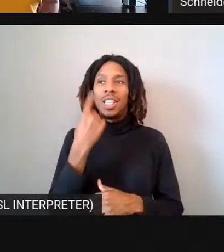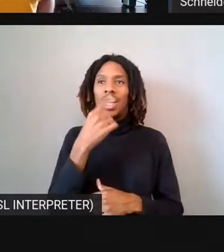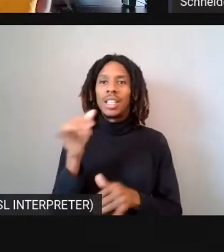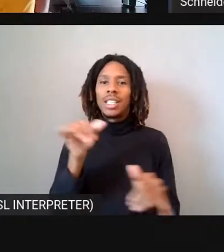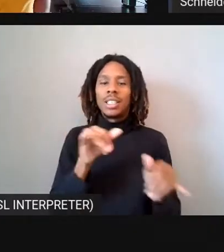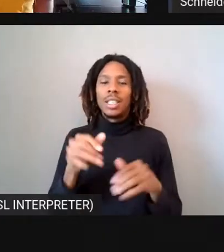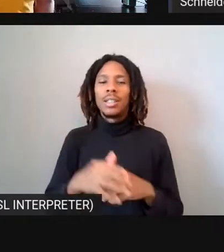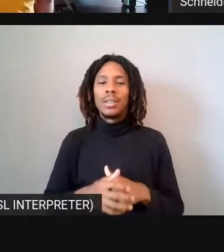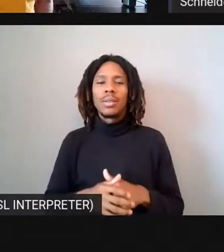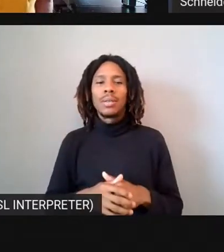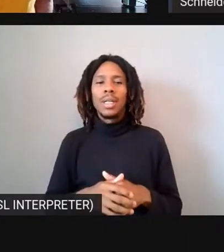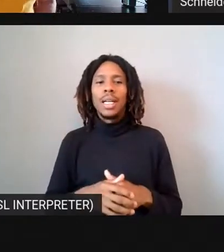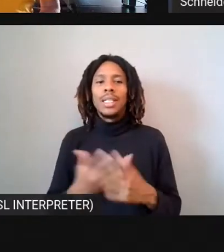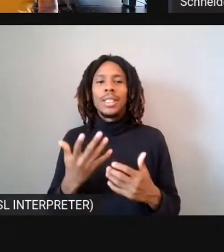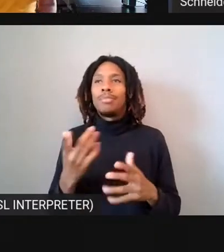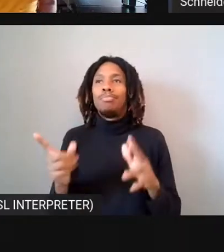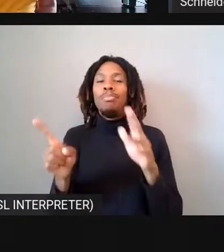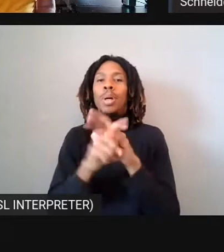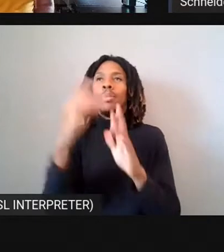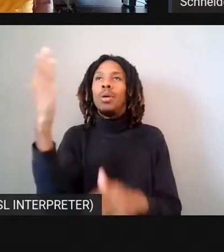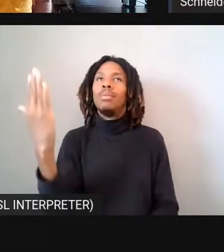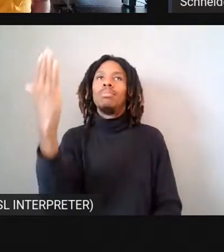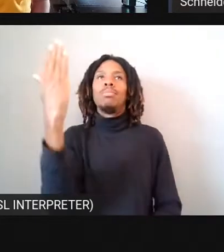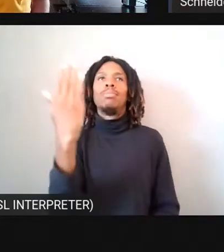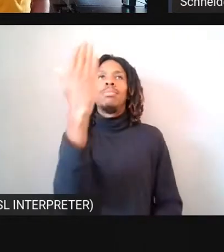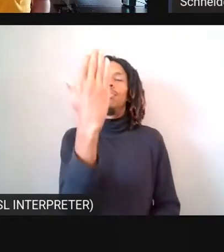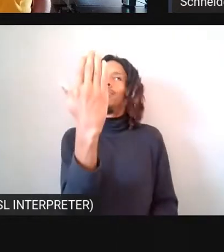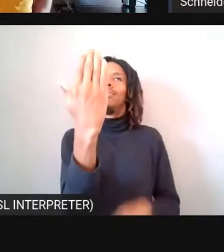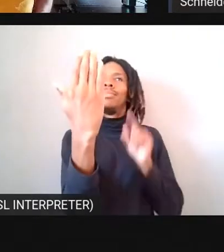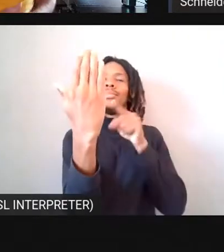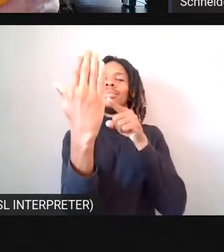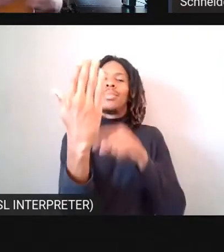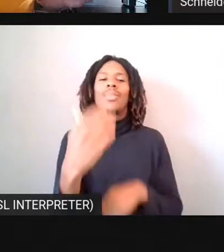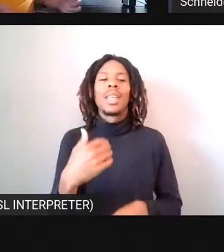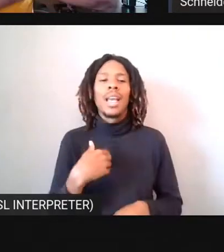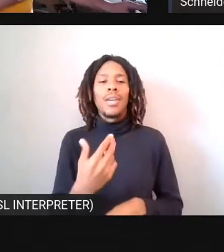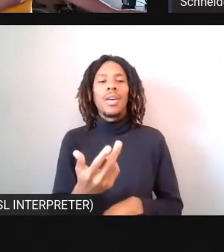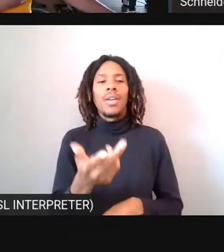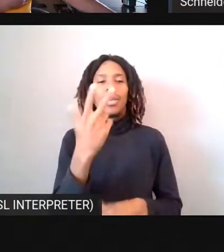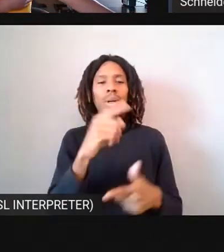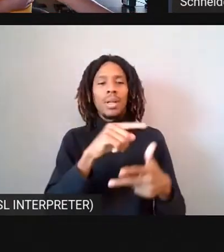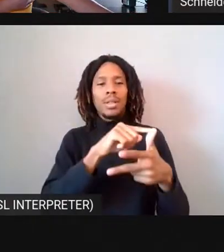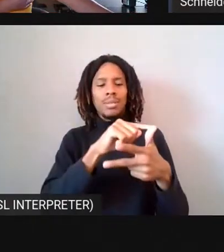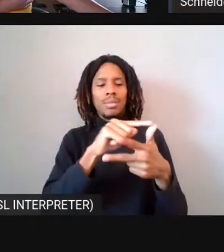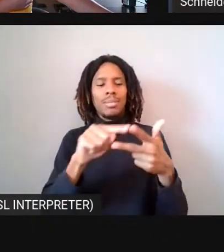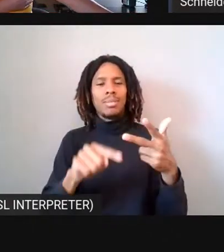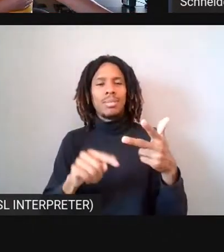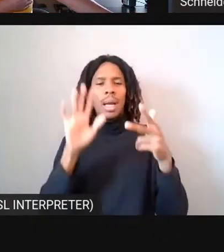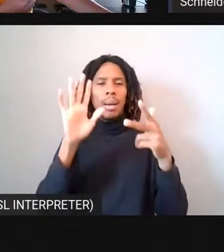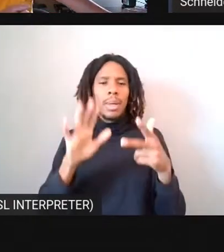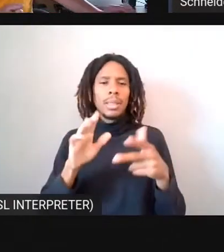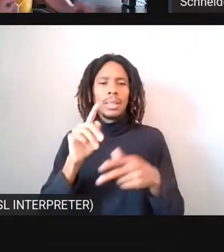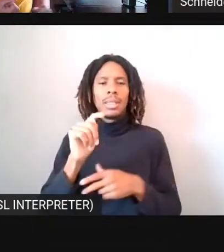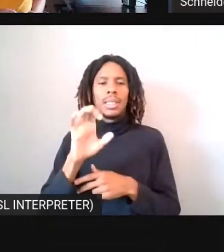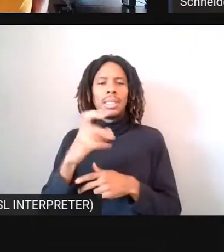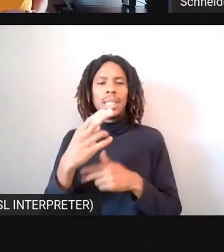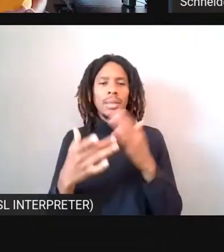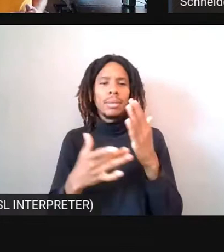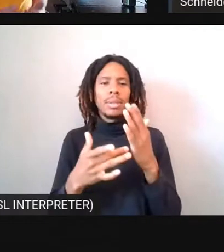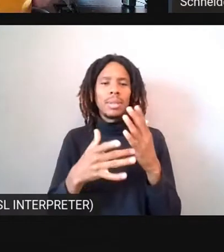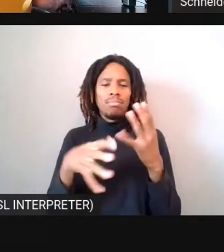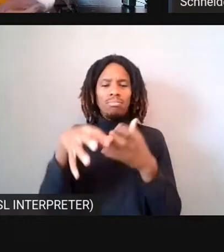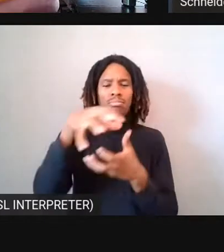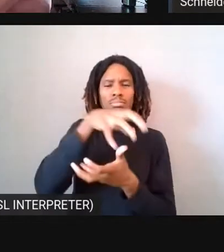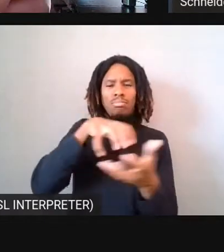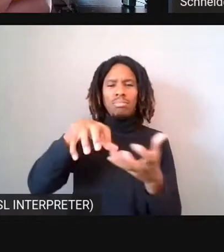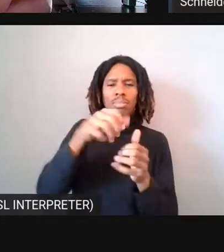Just happened to have one. Okay, so we take these three amazing pieces of tech and we mix them together. Something